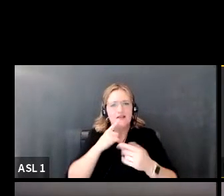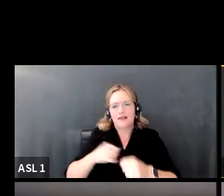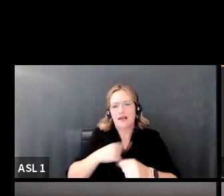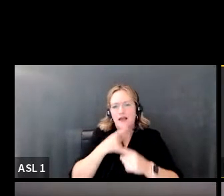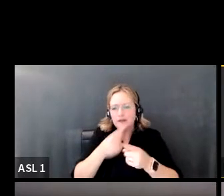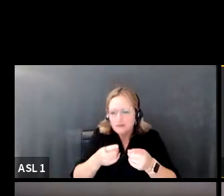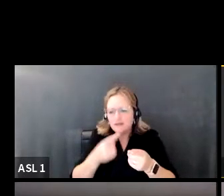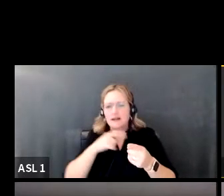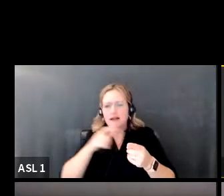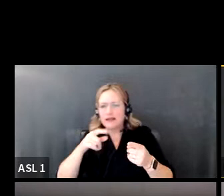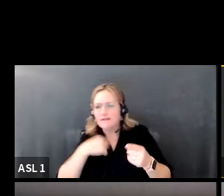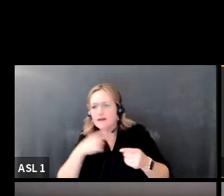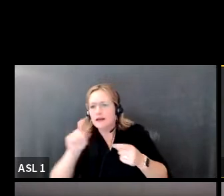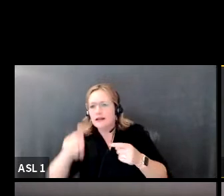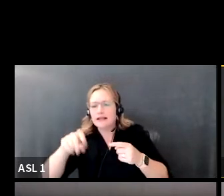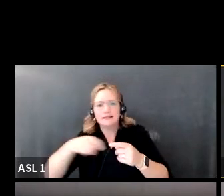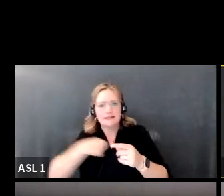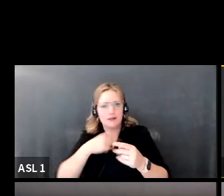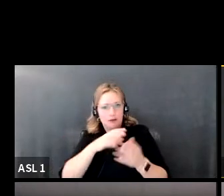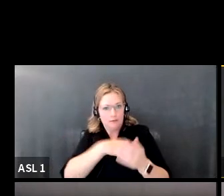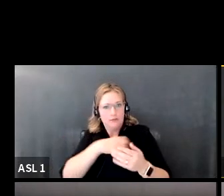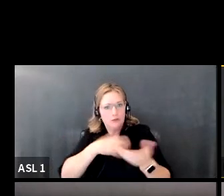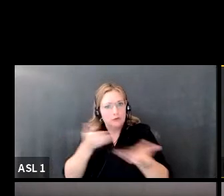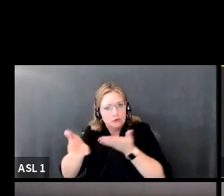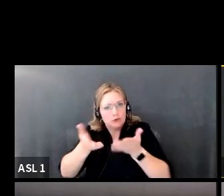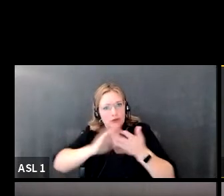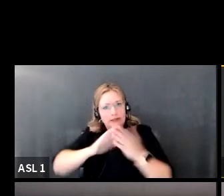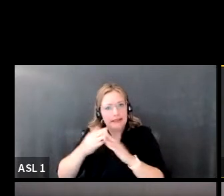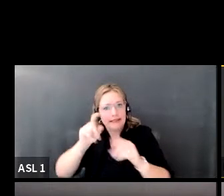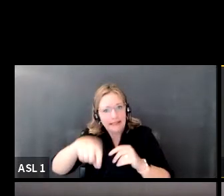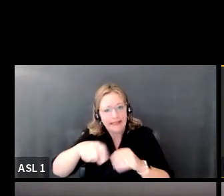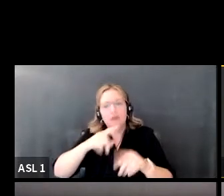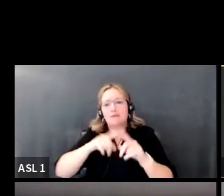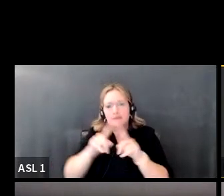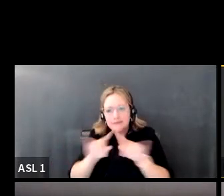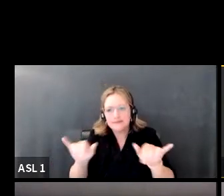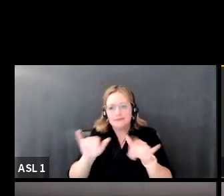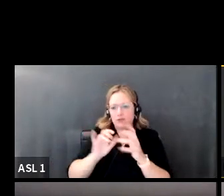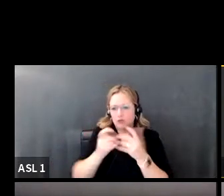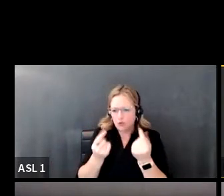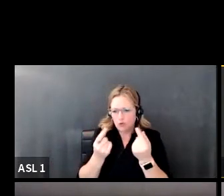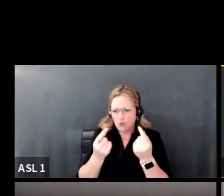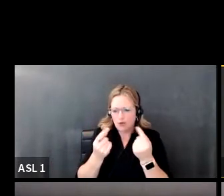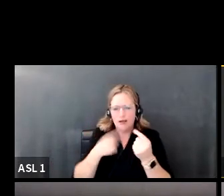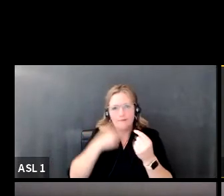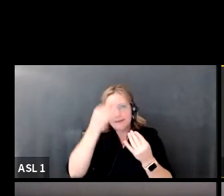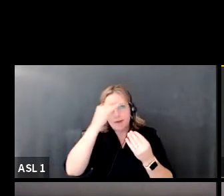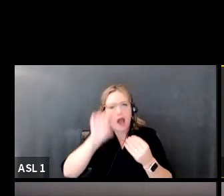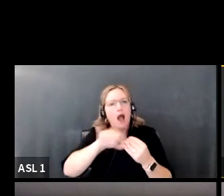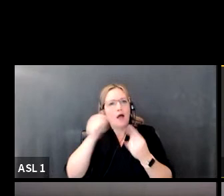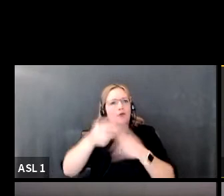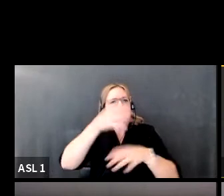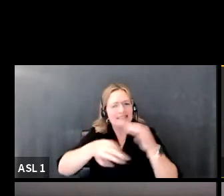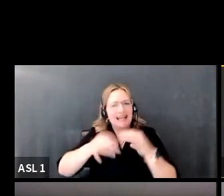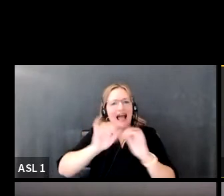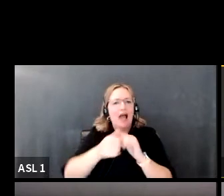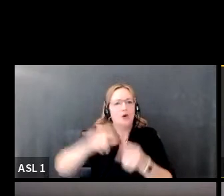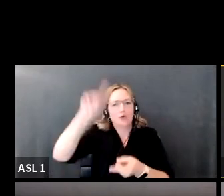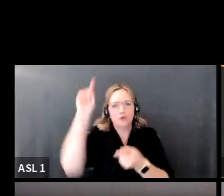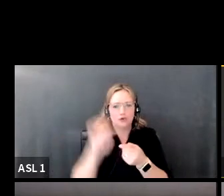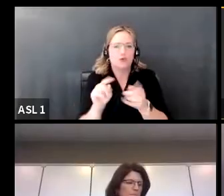policing services in this community but what we can do is look for ways to reduce the cost of policing on